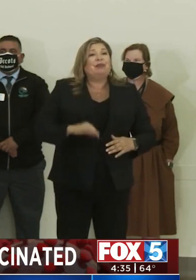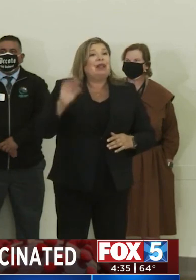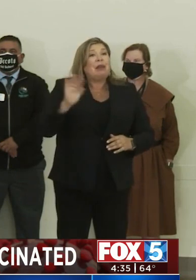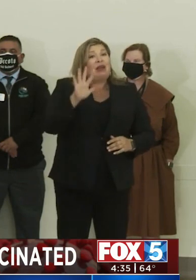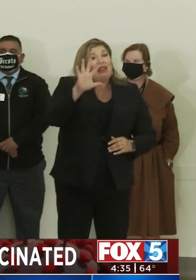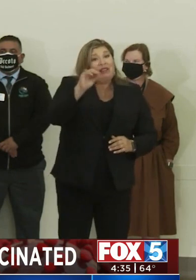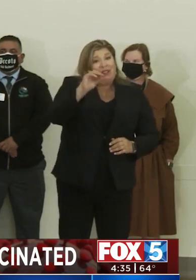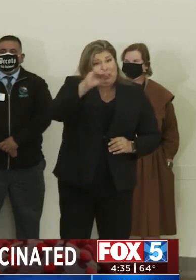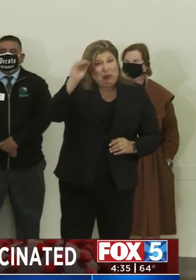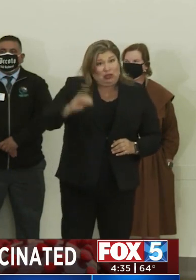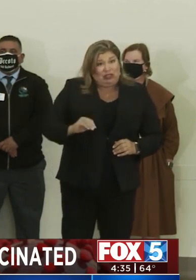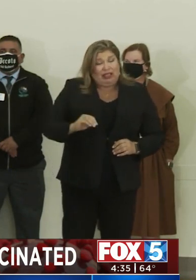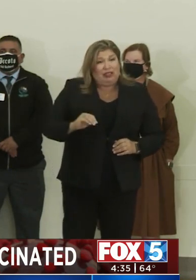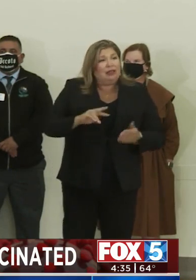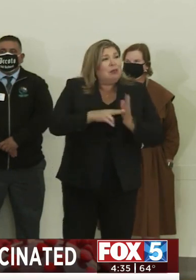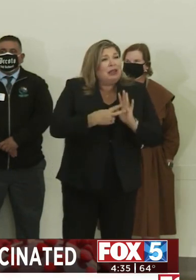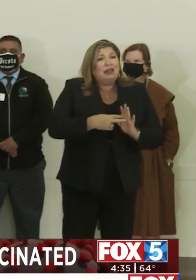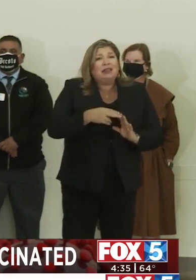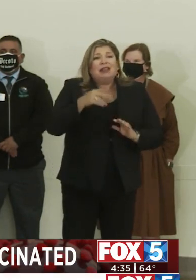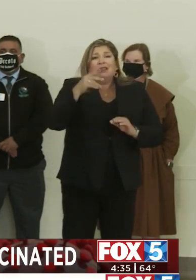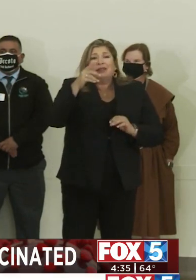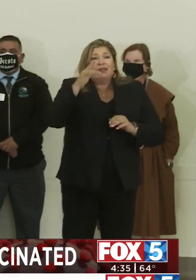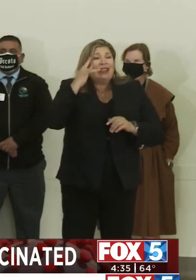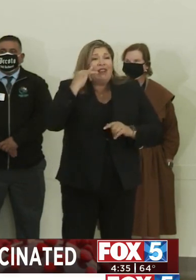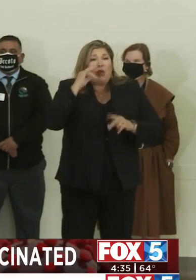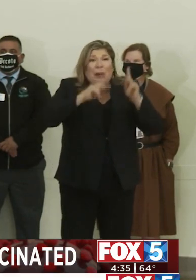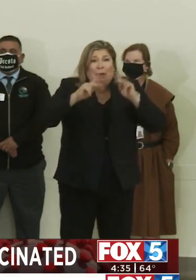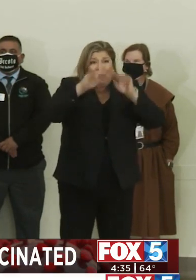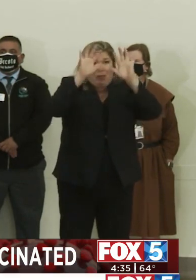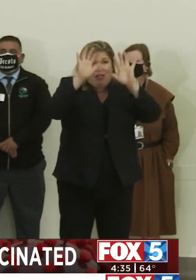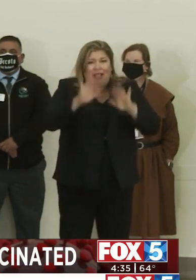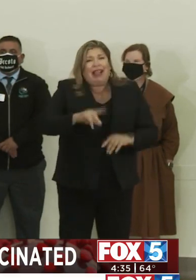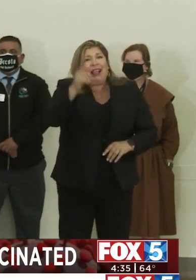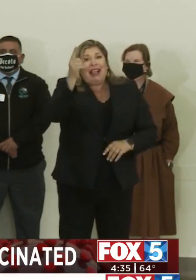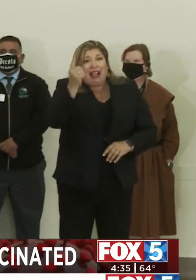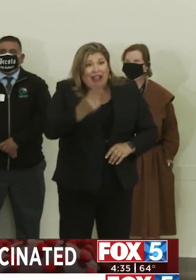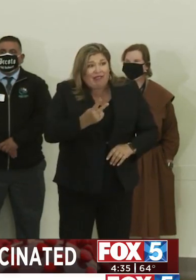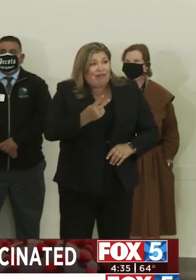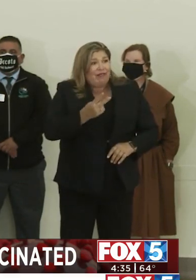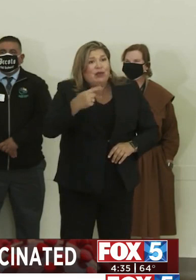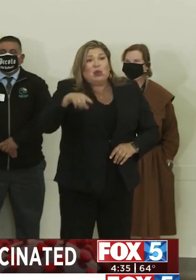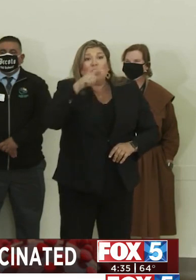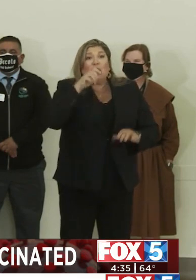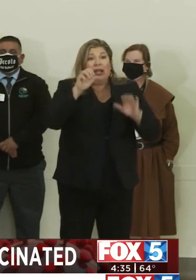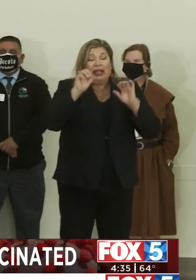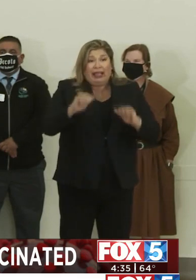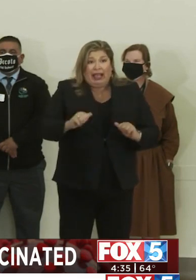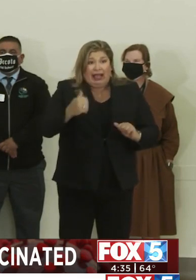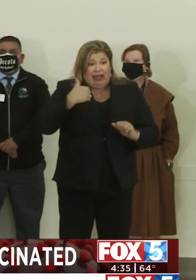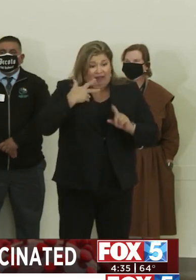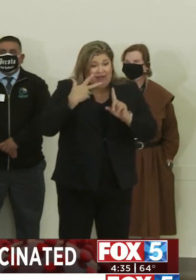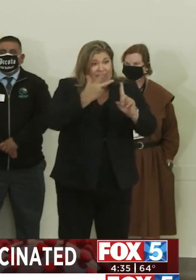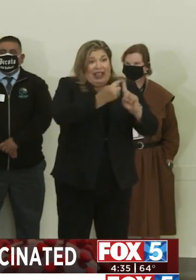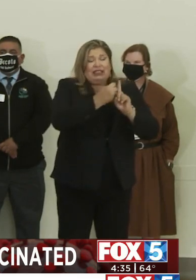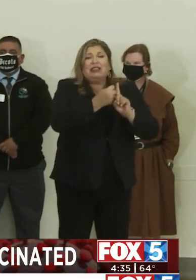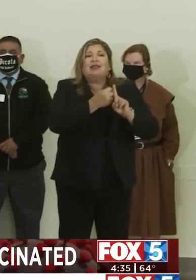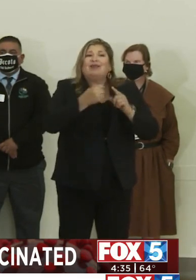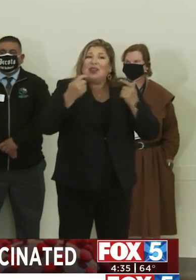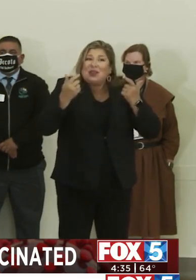50%, half of the population in the state of California that is eligible to receive a vaccine has done